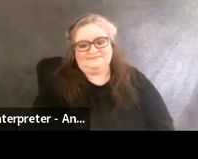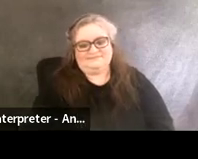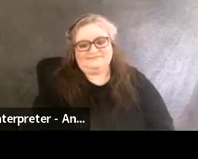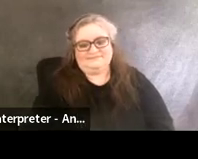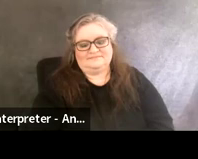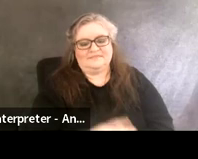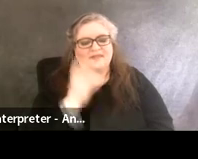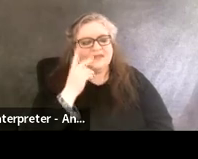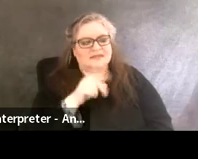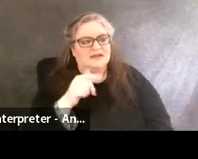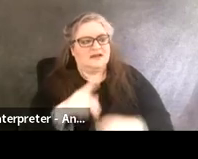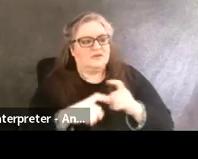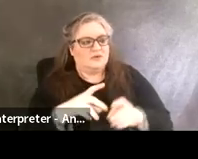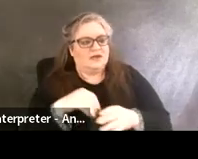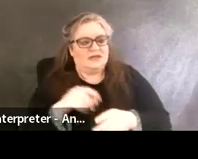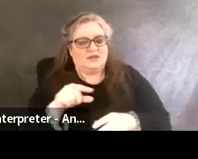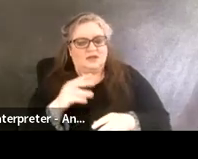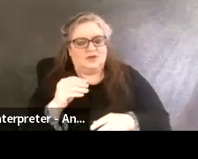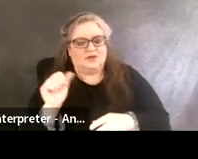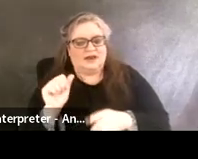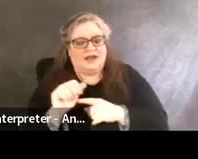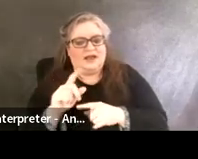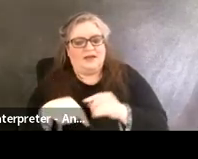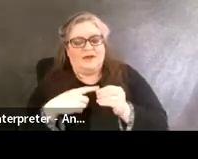I'm seeing another question in the Q&A about